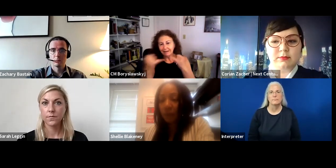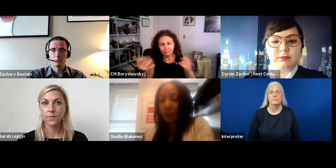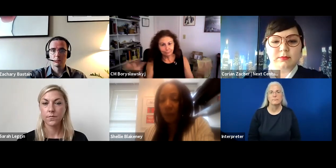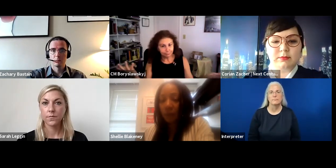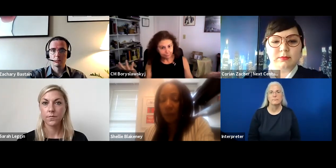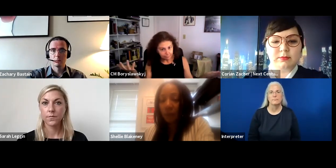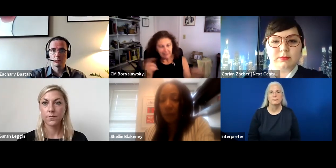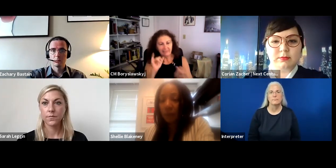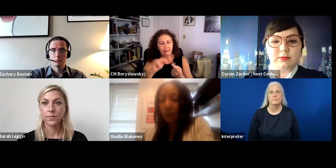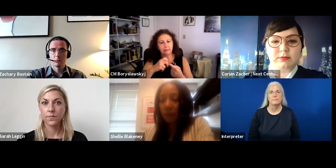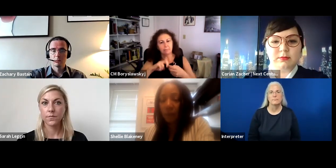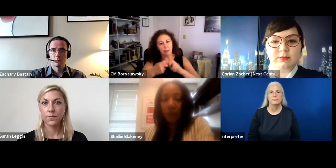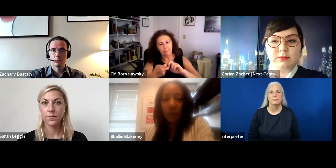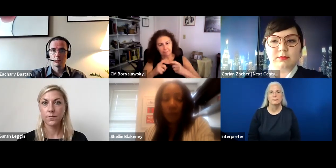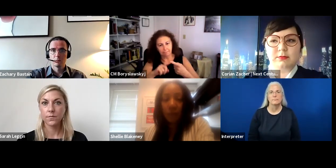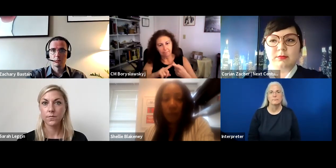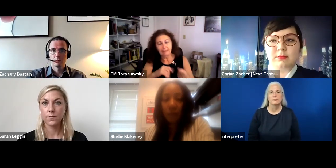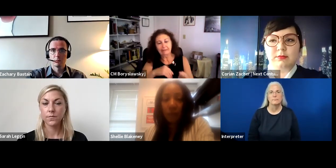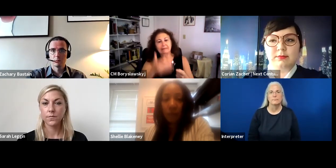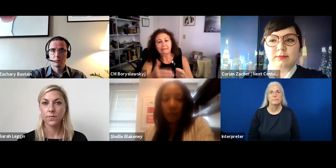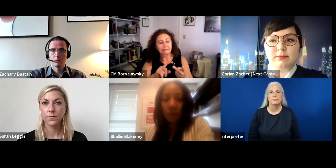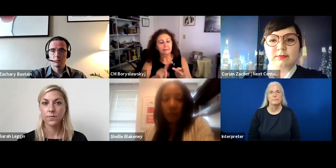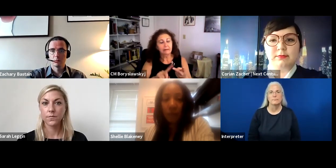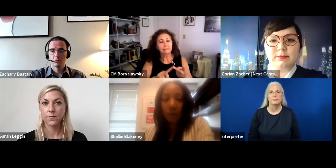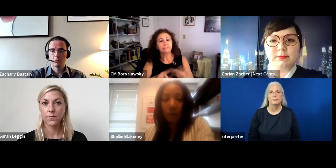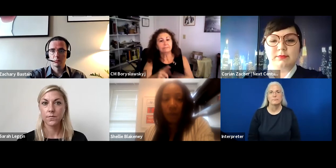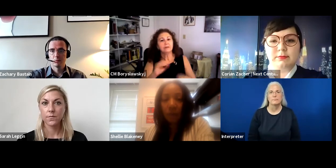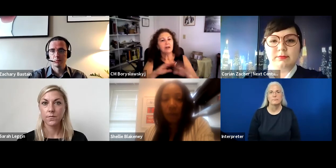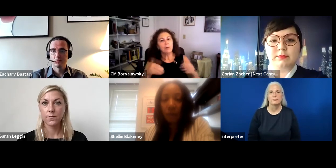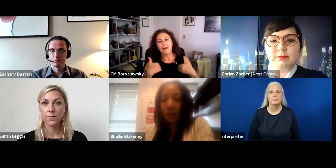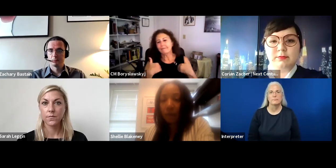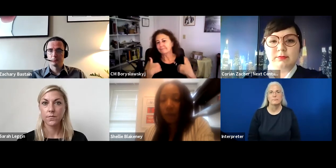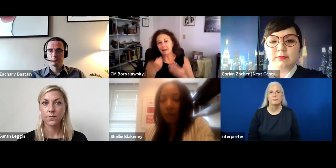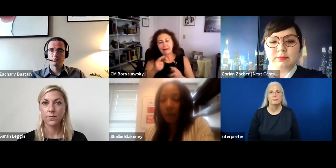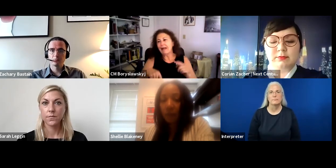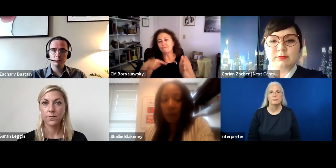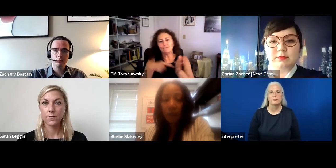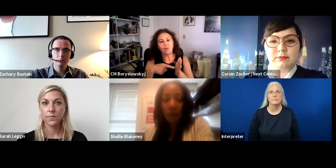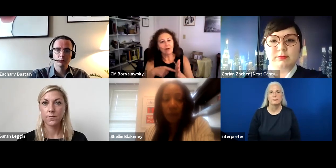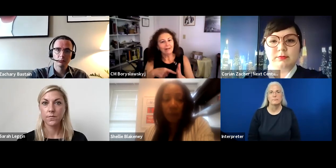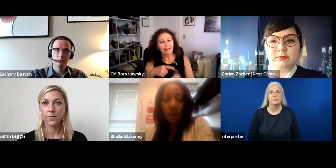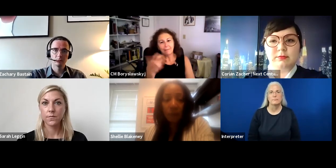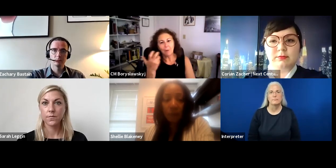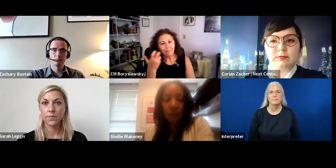yeah, some people are not qualified for the Lifeline. So that is, one of the biggest problems.